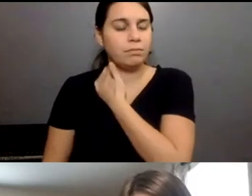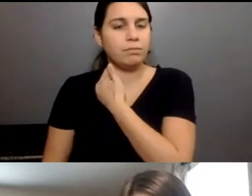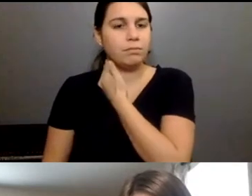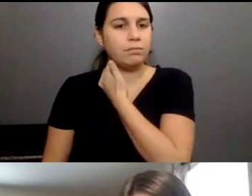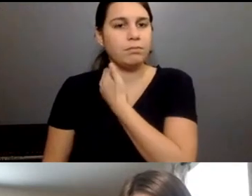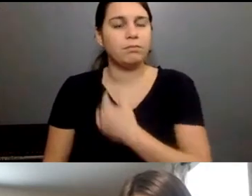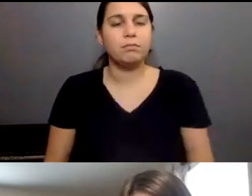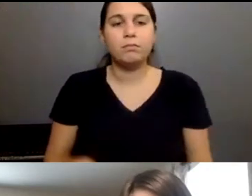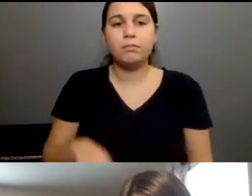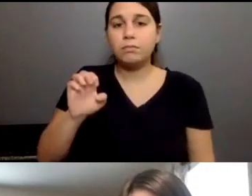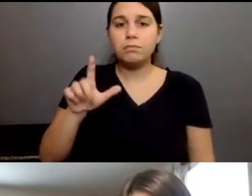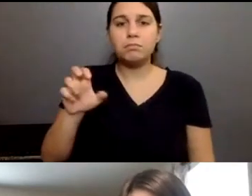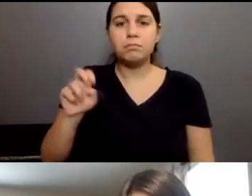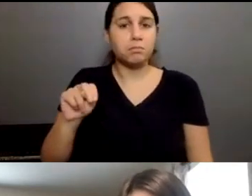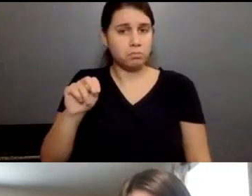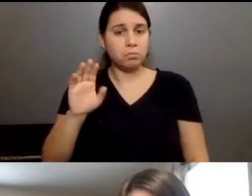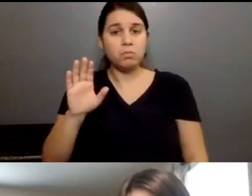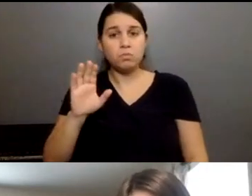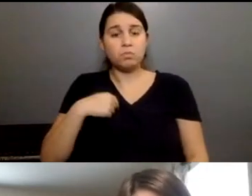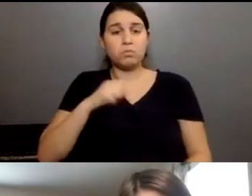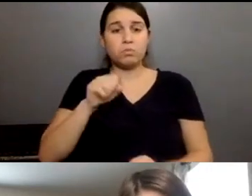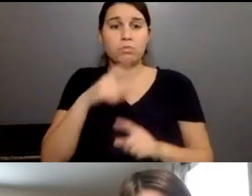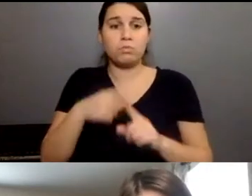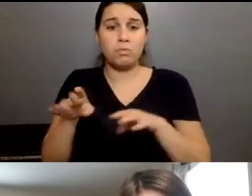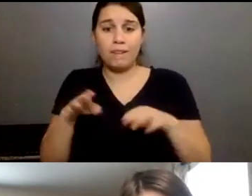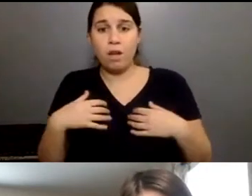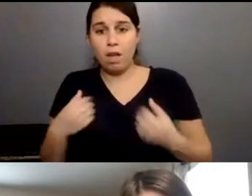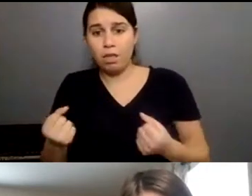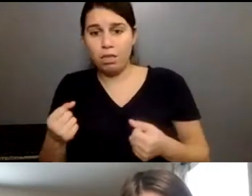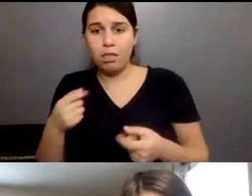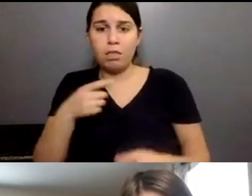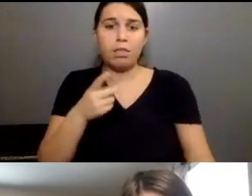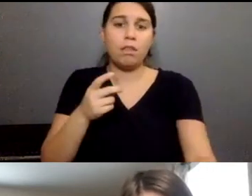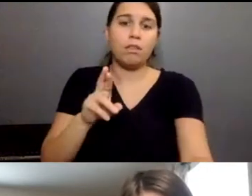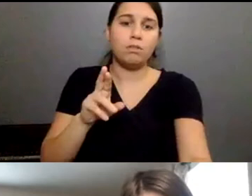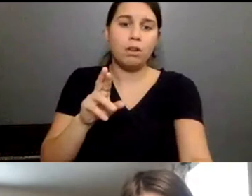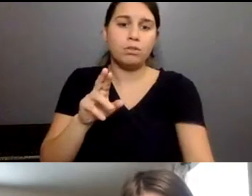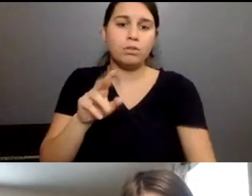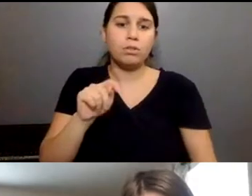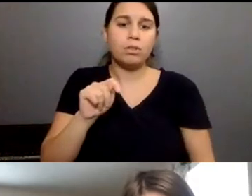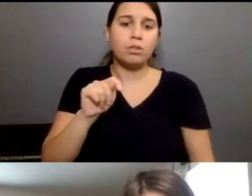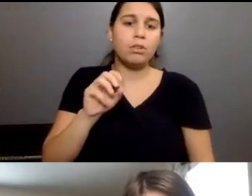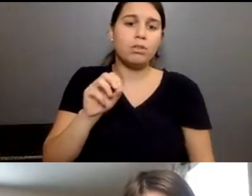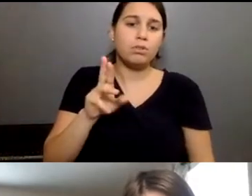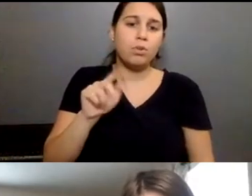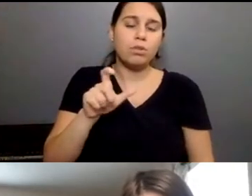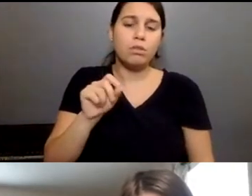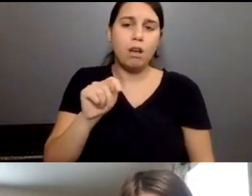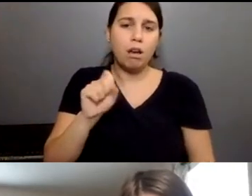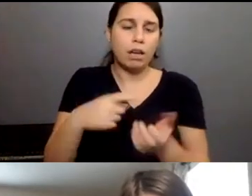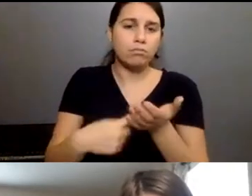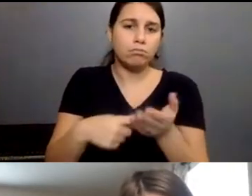maybe I can speak to behavioral health, and Dr. Tortola, you can speak to the general practice after that. And Kizzy too,